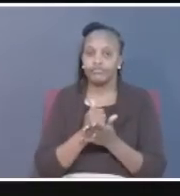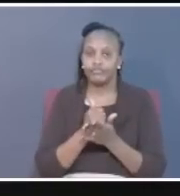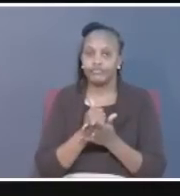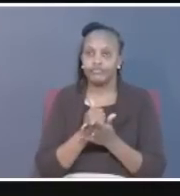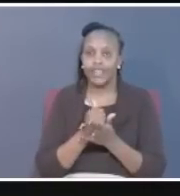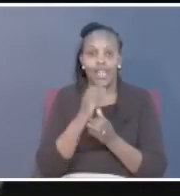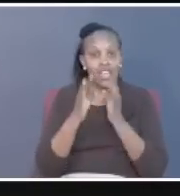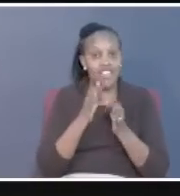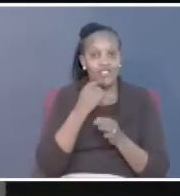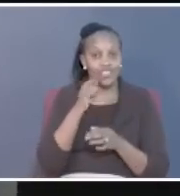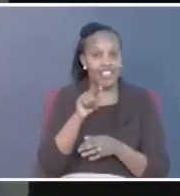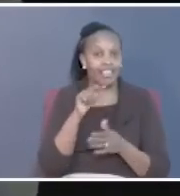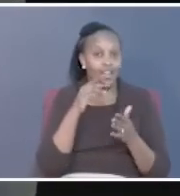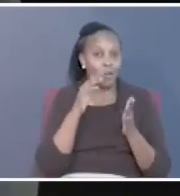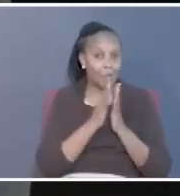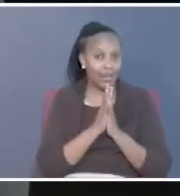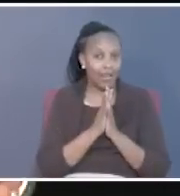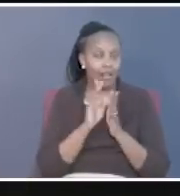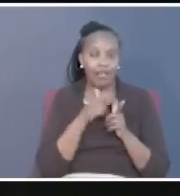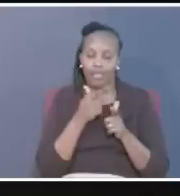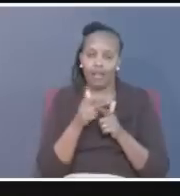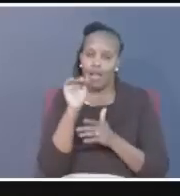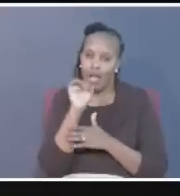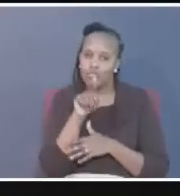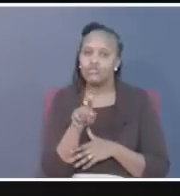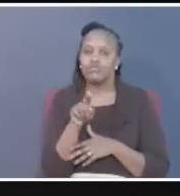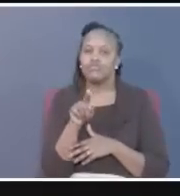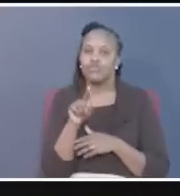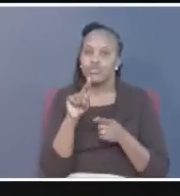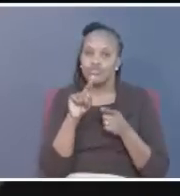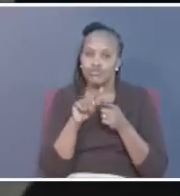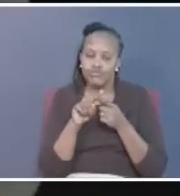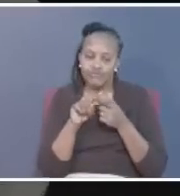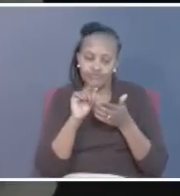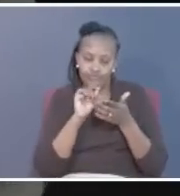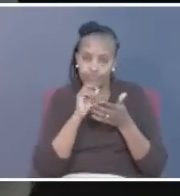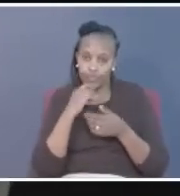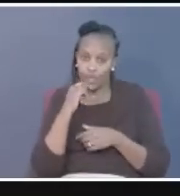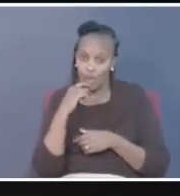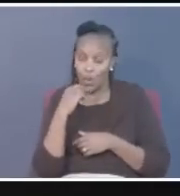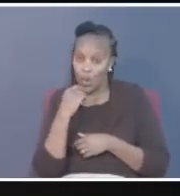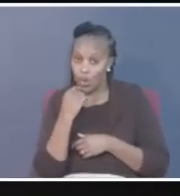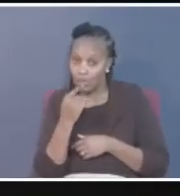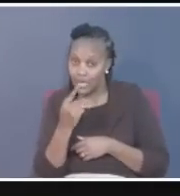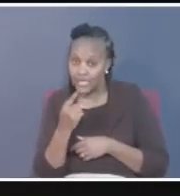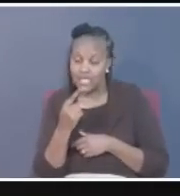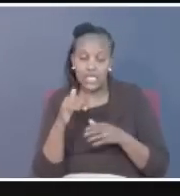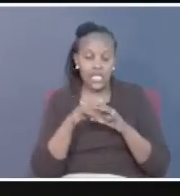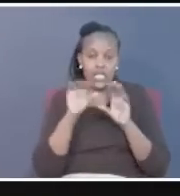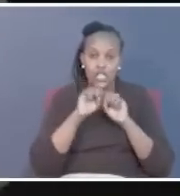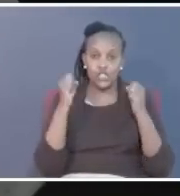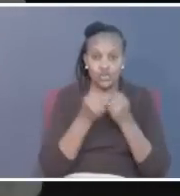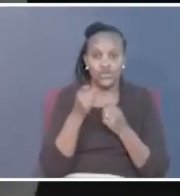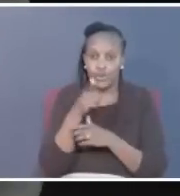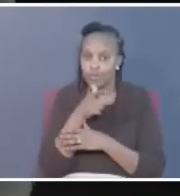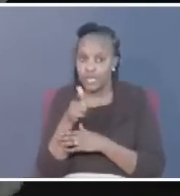And if you said that prayer, I want to urge you just to comment on the sections on our social media pages, or you could